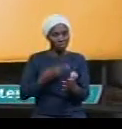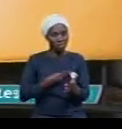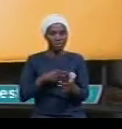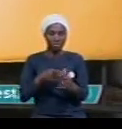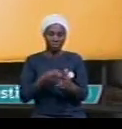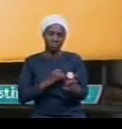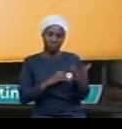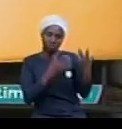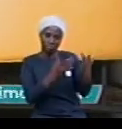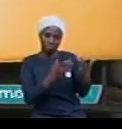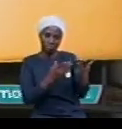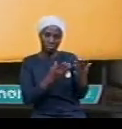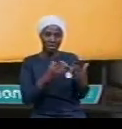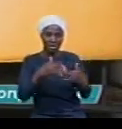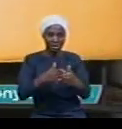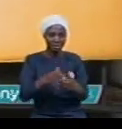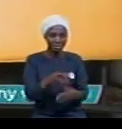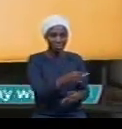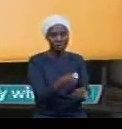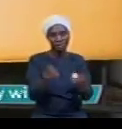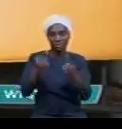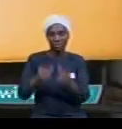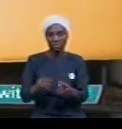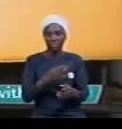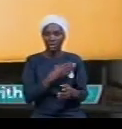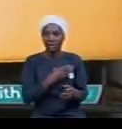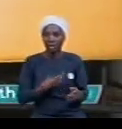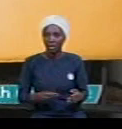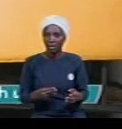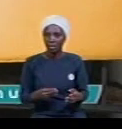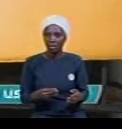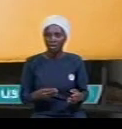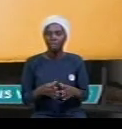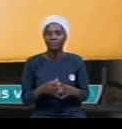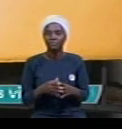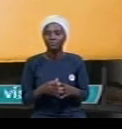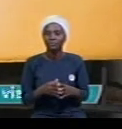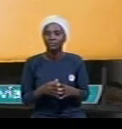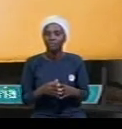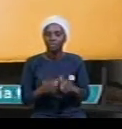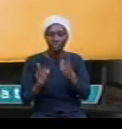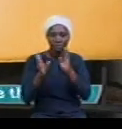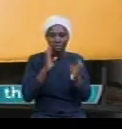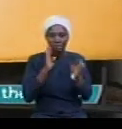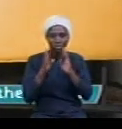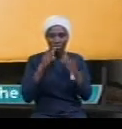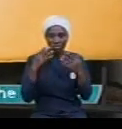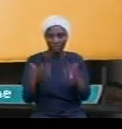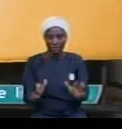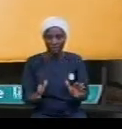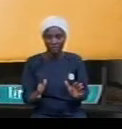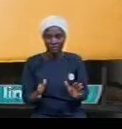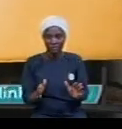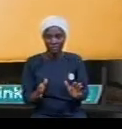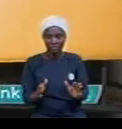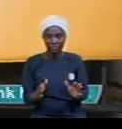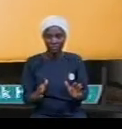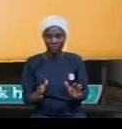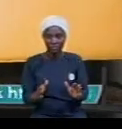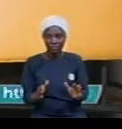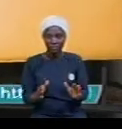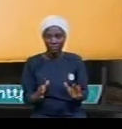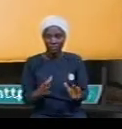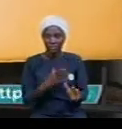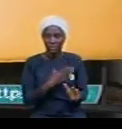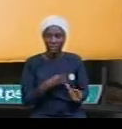they came. And I allowed them in. We talked. We did everything. After the finishing, they just brought in something